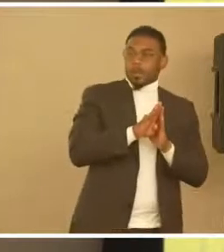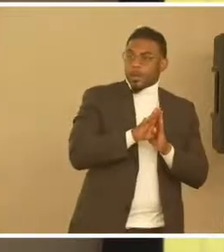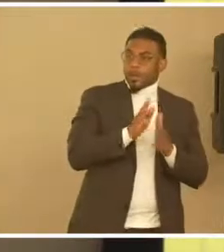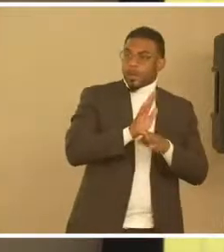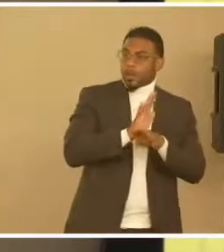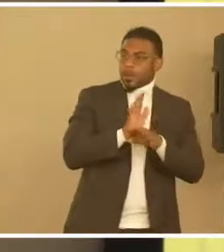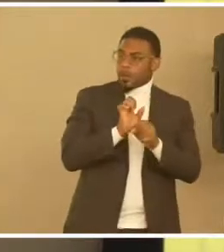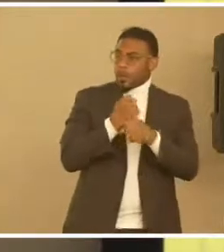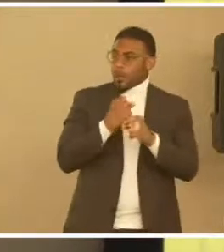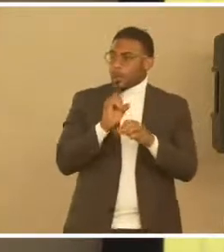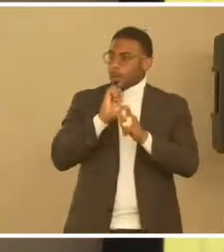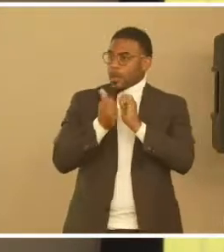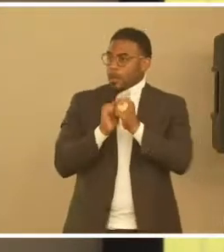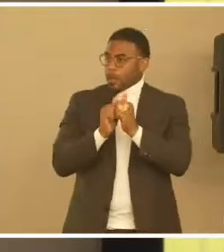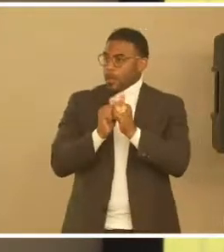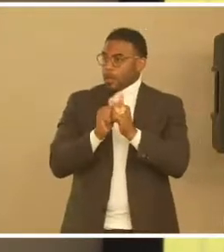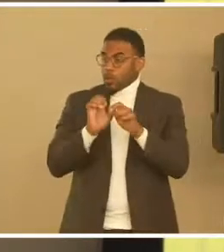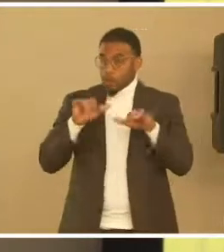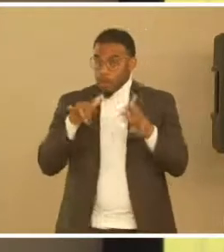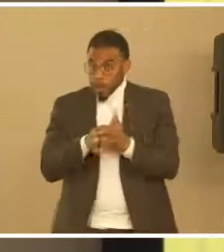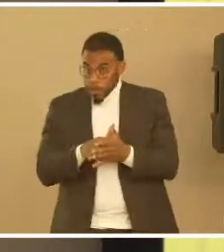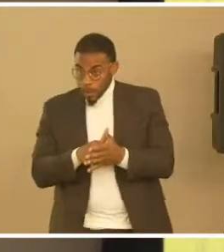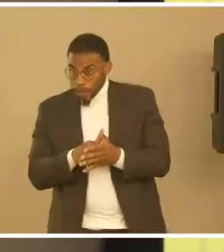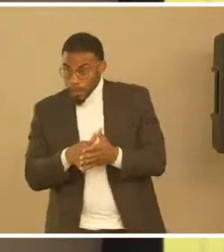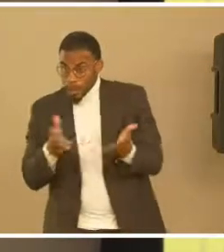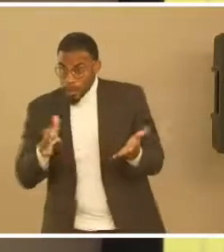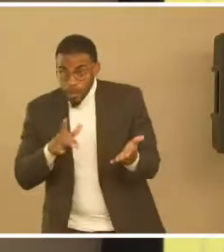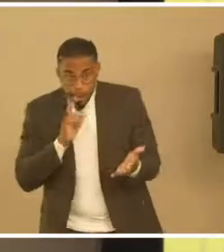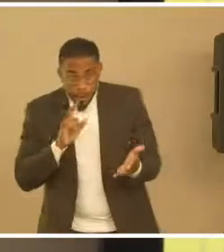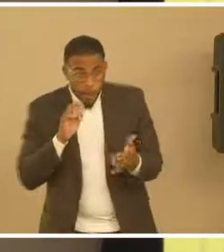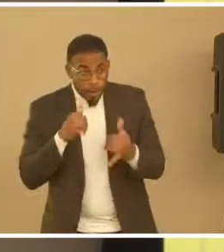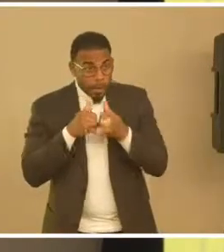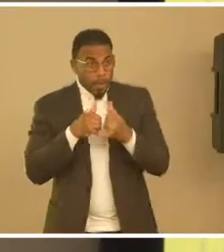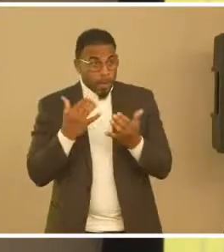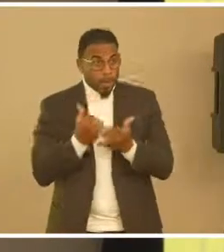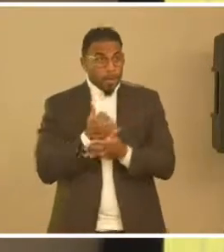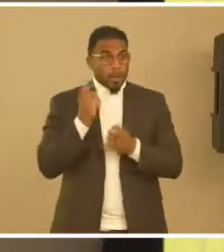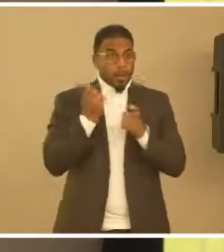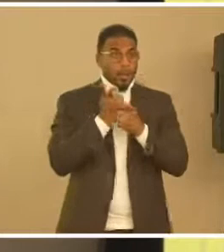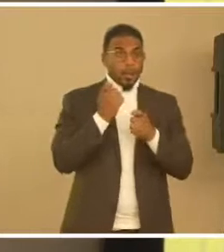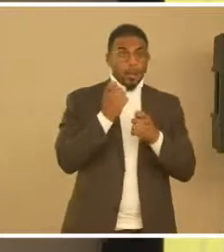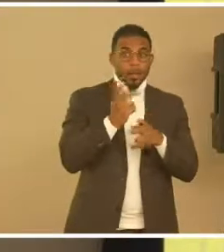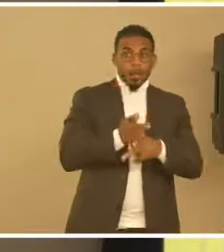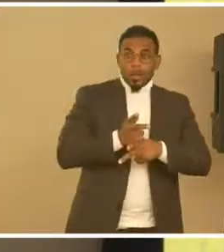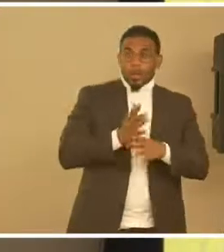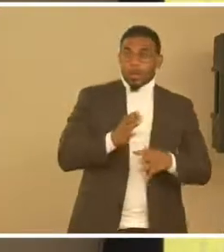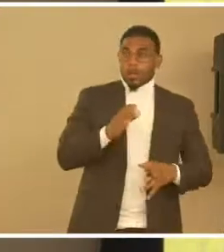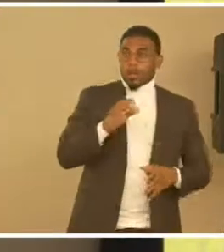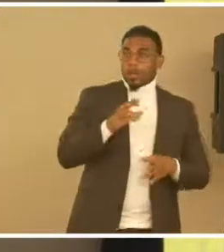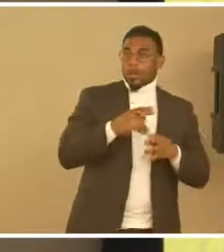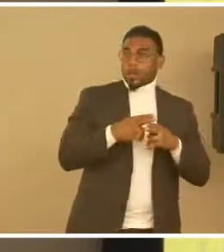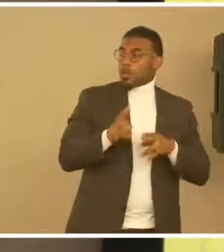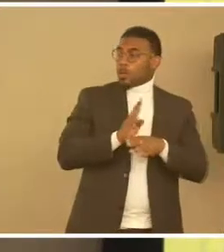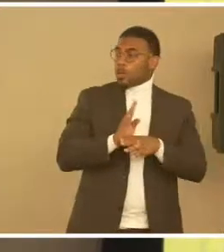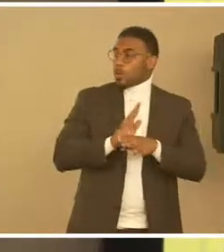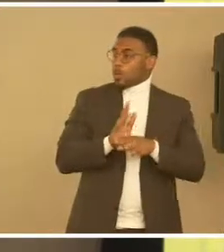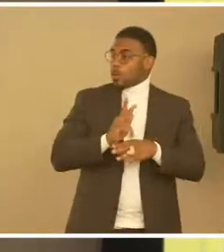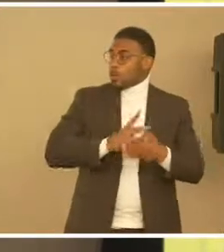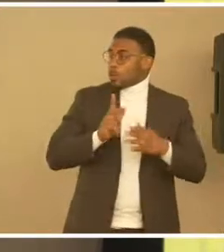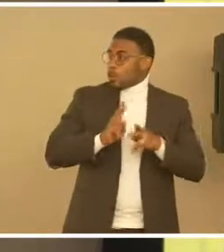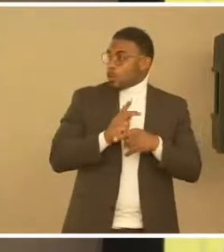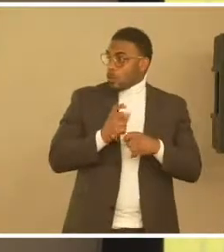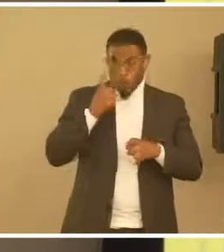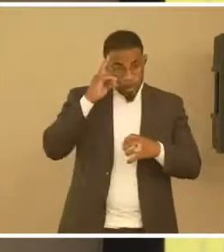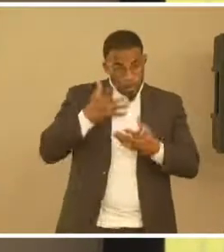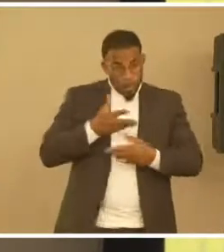Filmmaker Competition. And to do that, here is Emmy Award-winning festival curator, shorts program producer, and